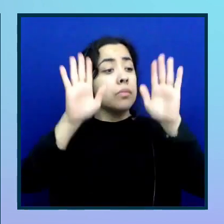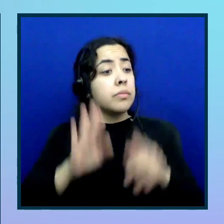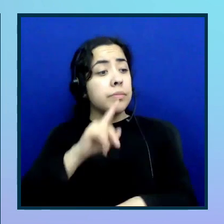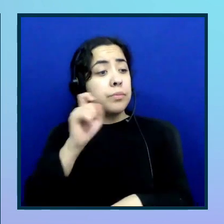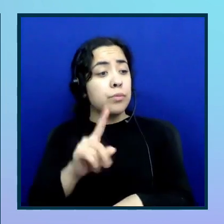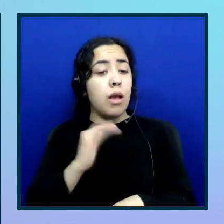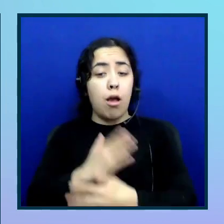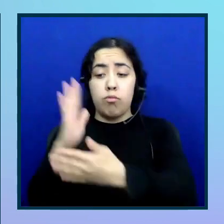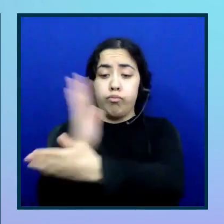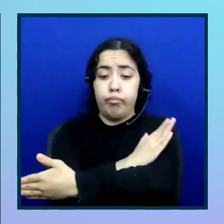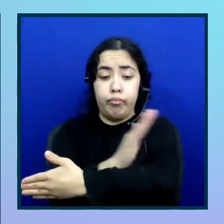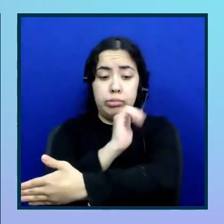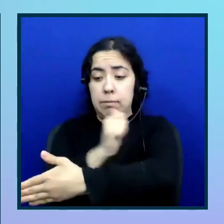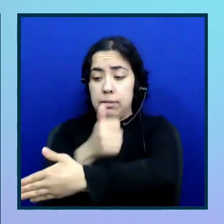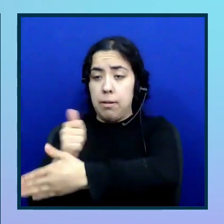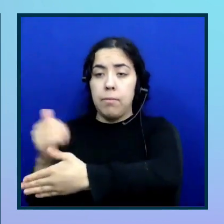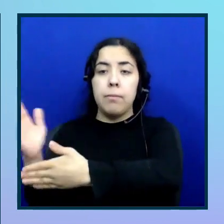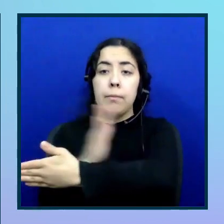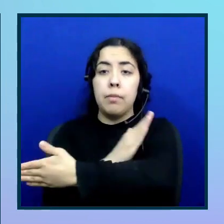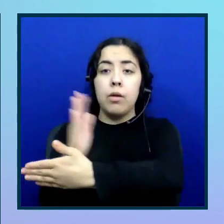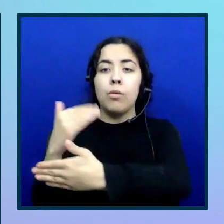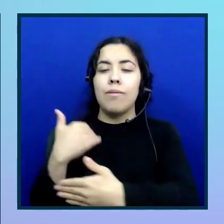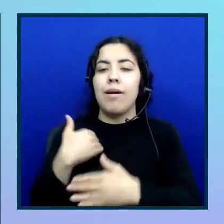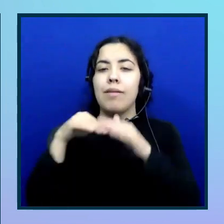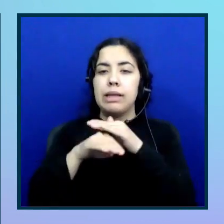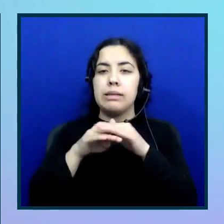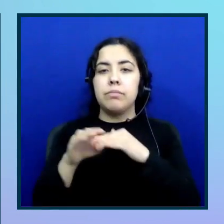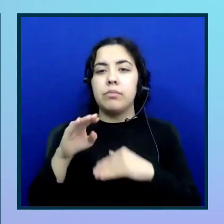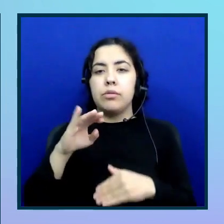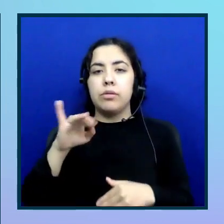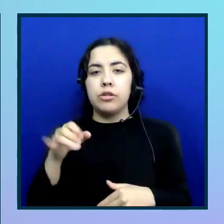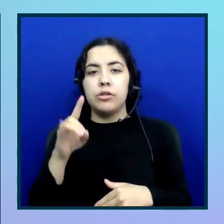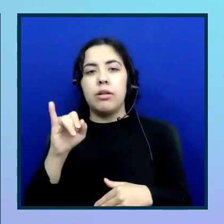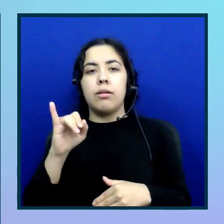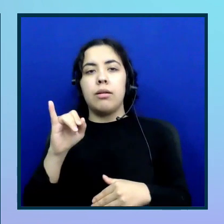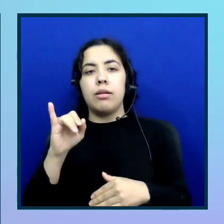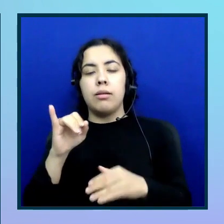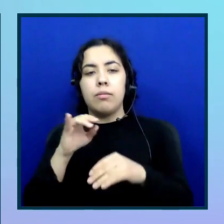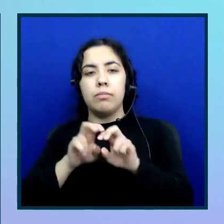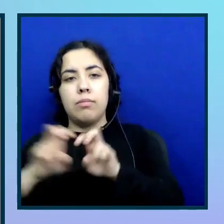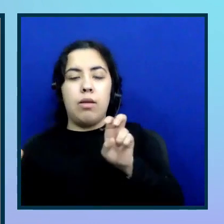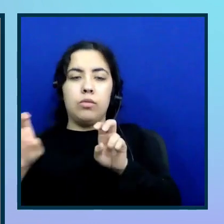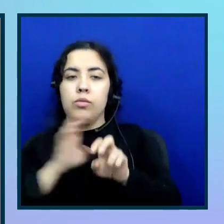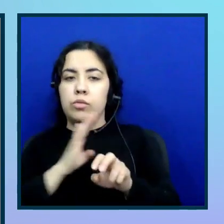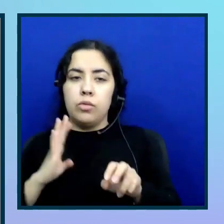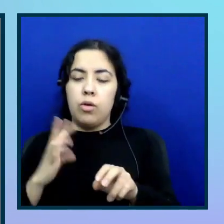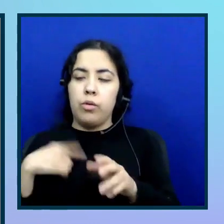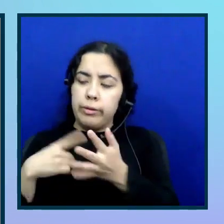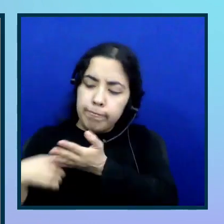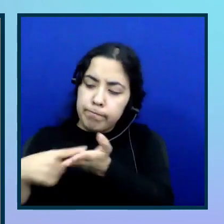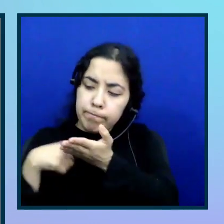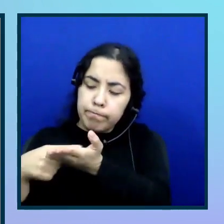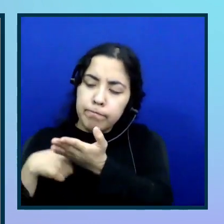we did is we actually have an Accessibility Jedi Council. And we went through each of the issues, and